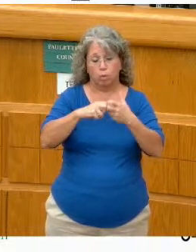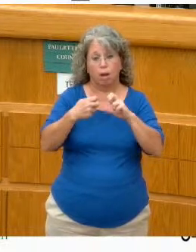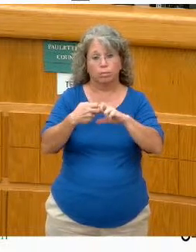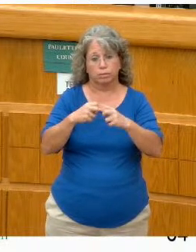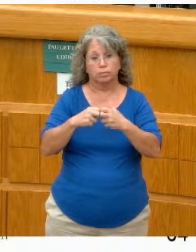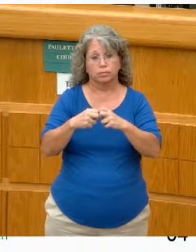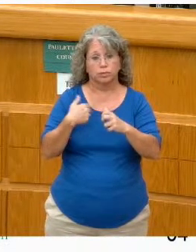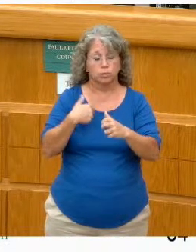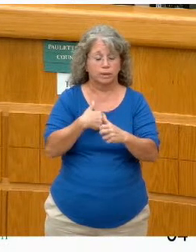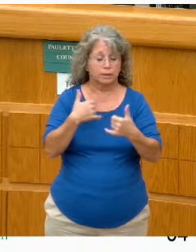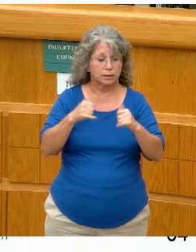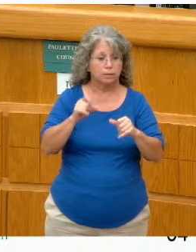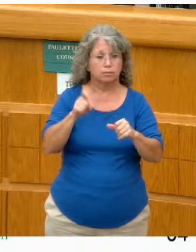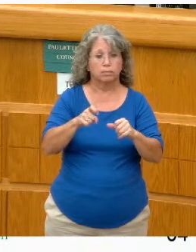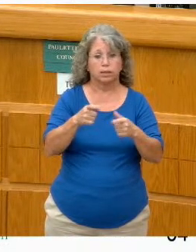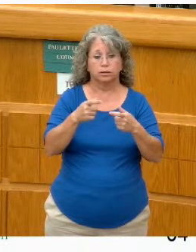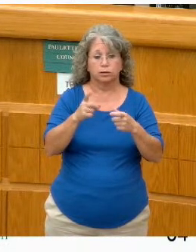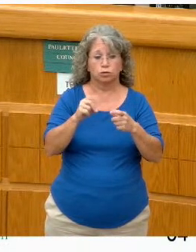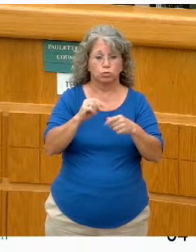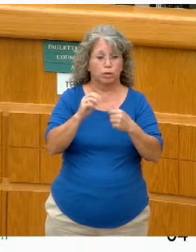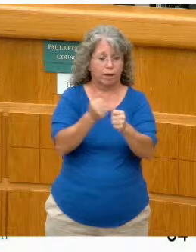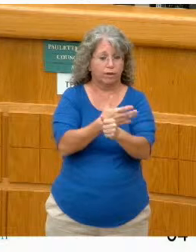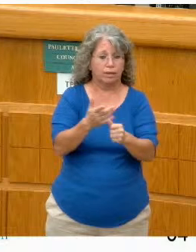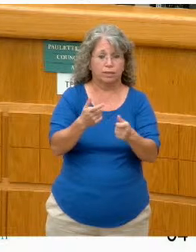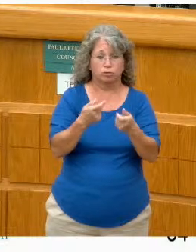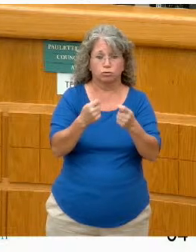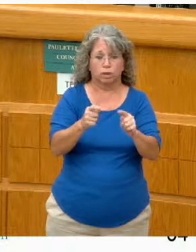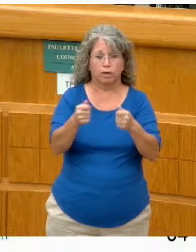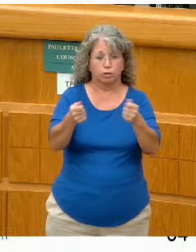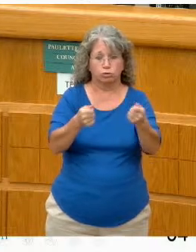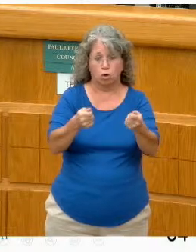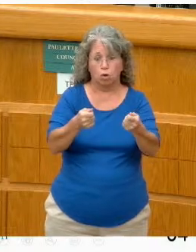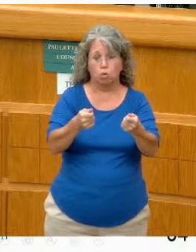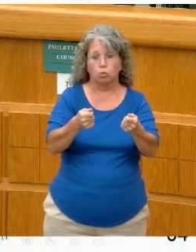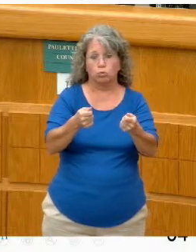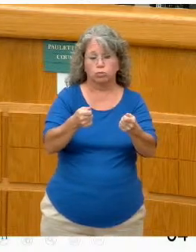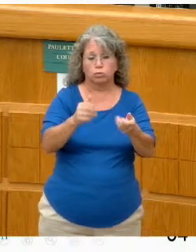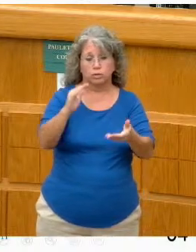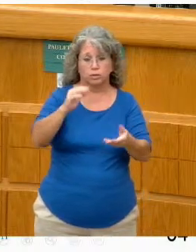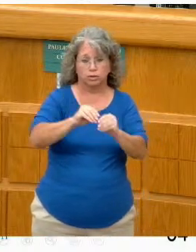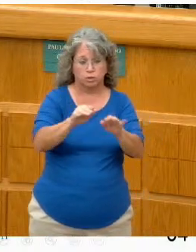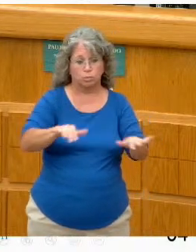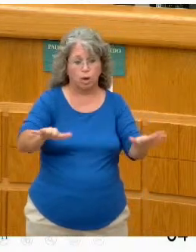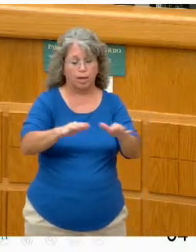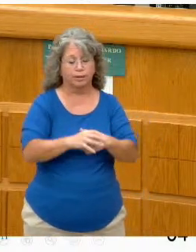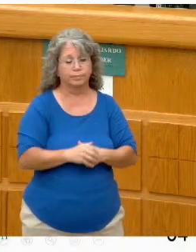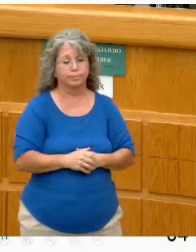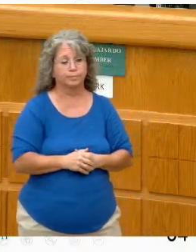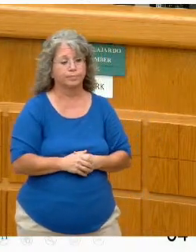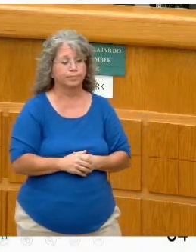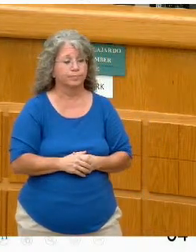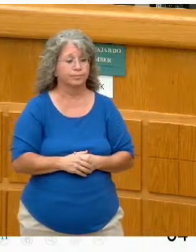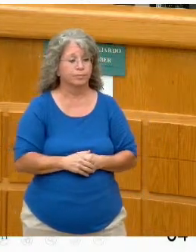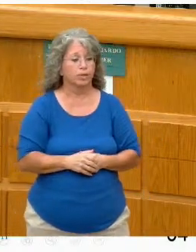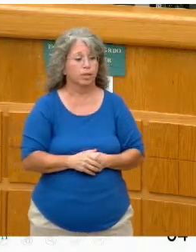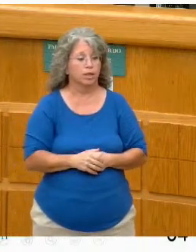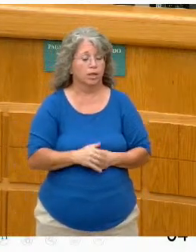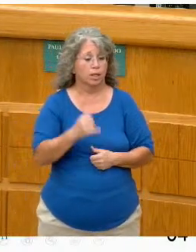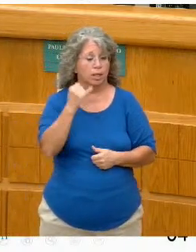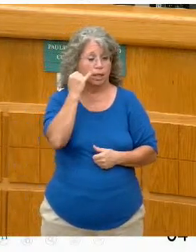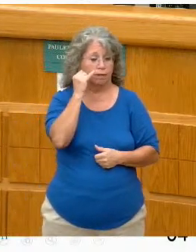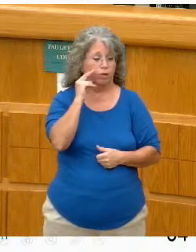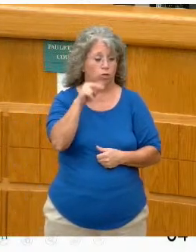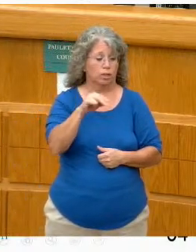COVID. We look at the number of tests being done. Over the past week, there's been